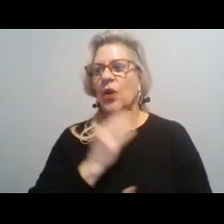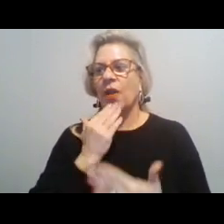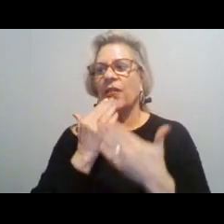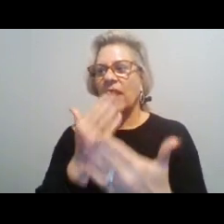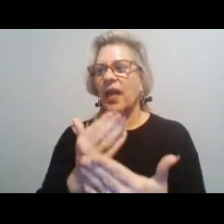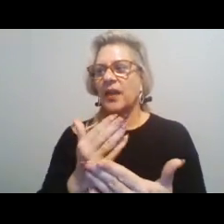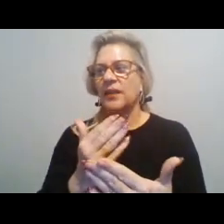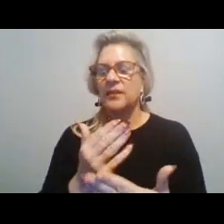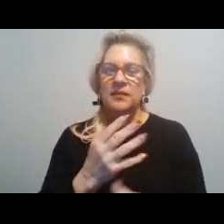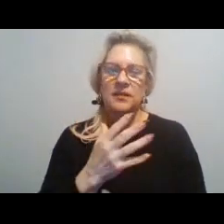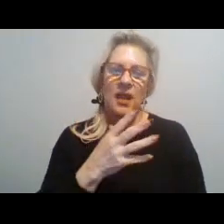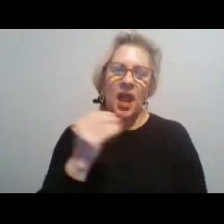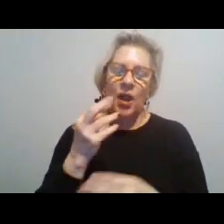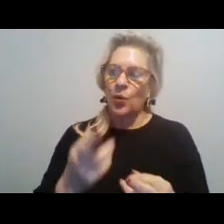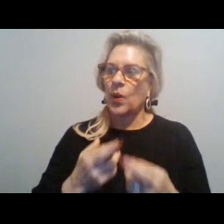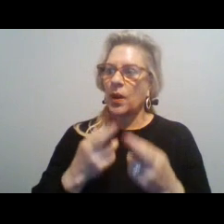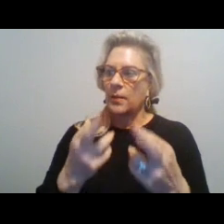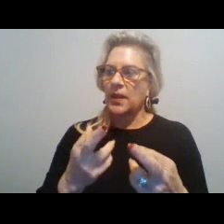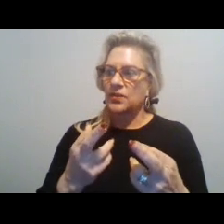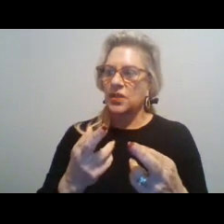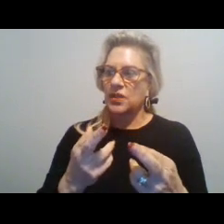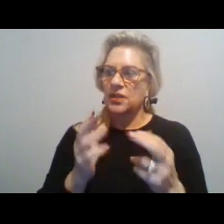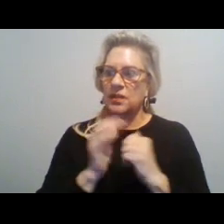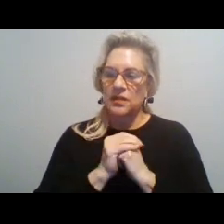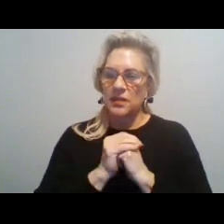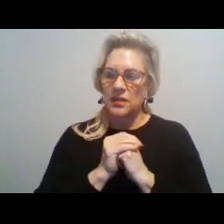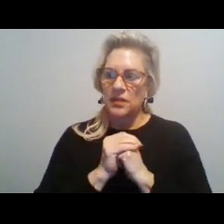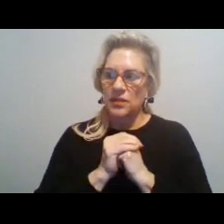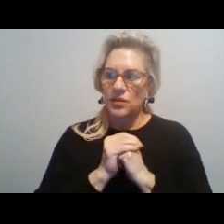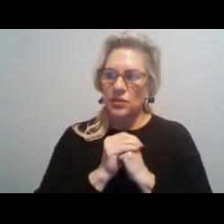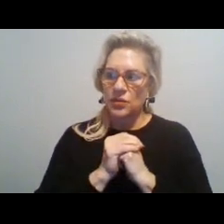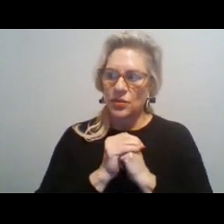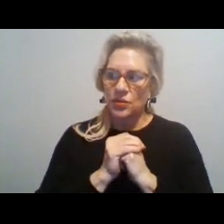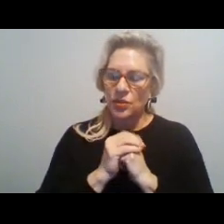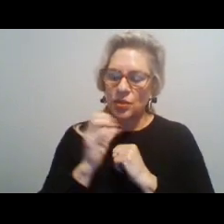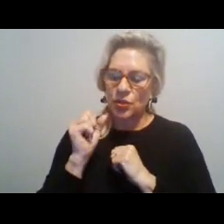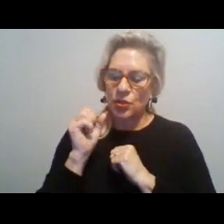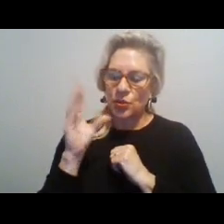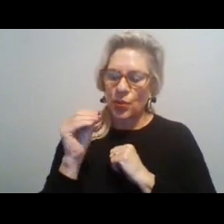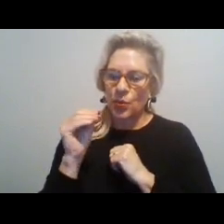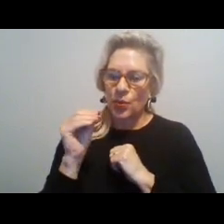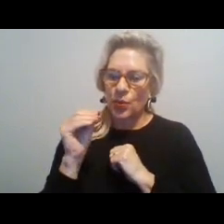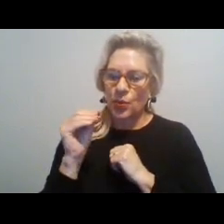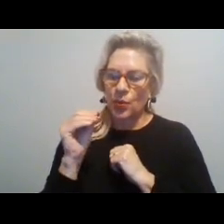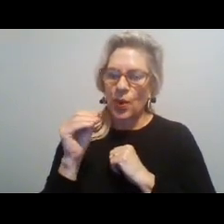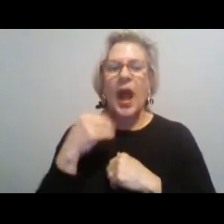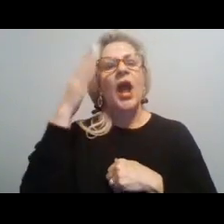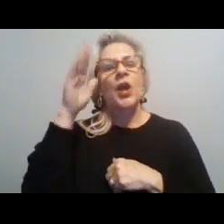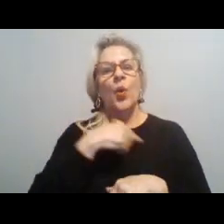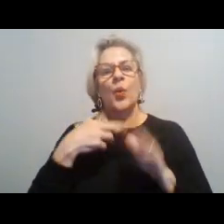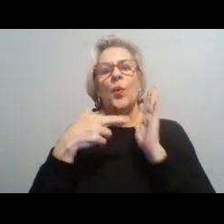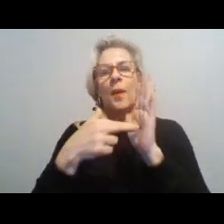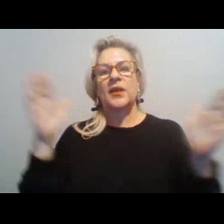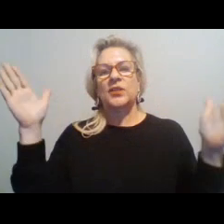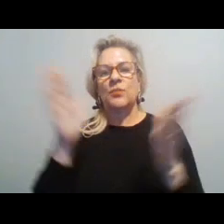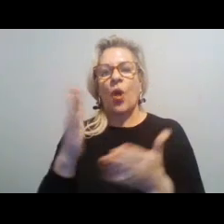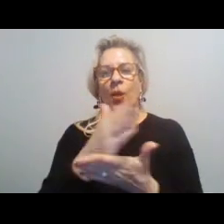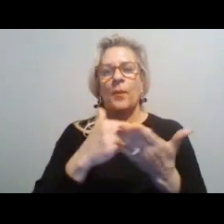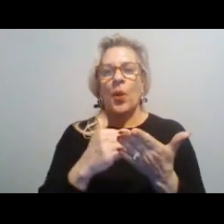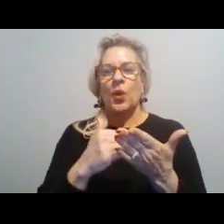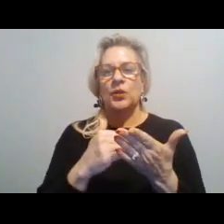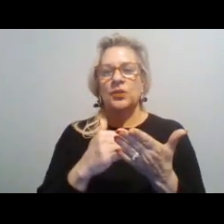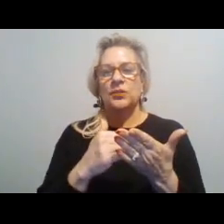the staff recommendations, but also for these opportunities, because we I know we represent smaller parts of the state, but